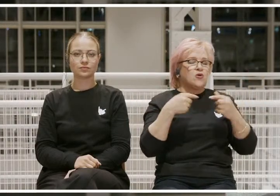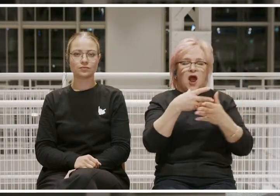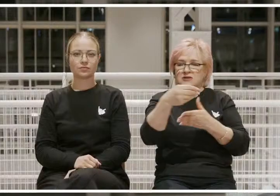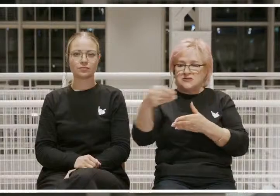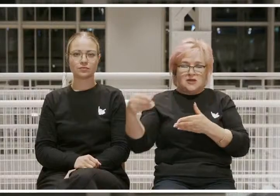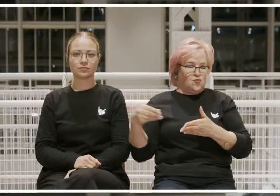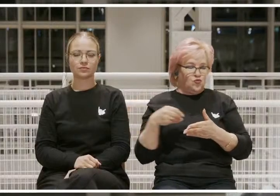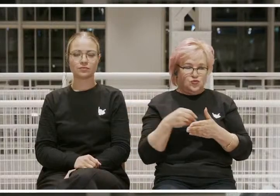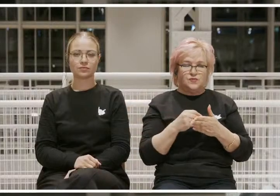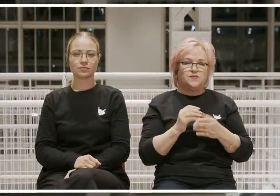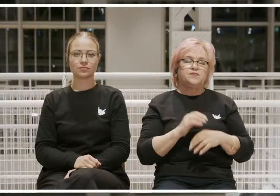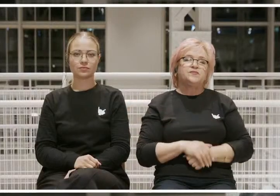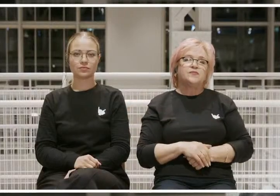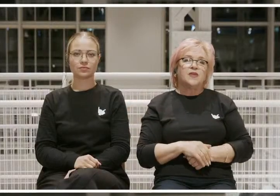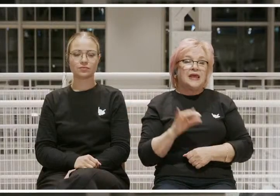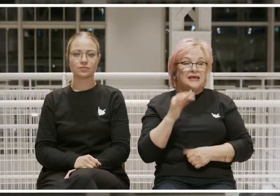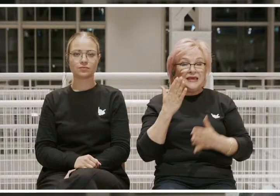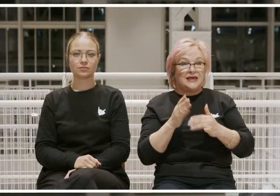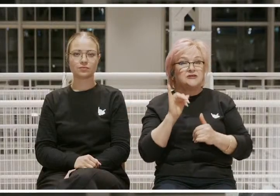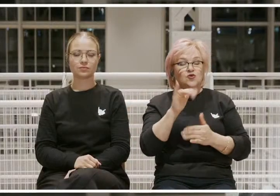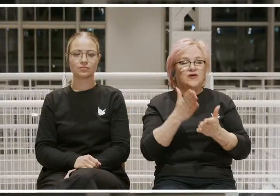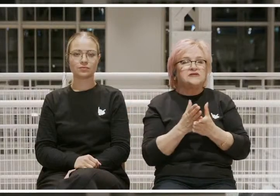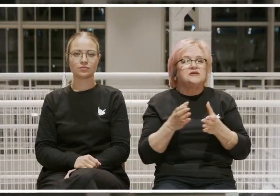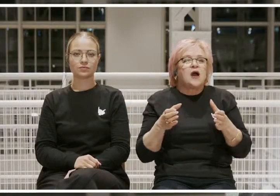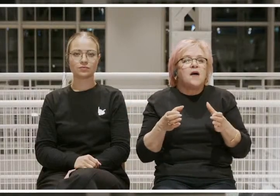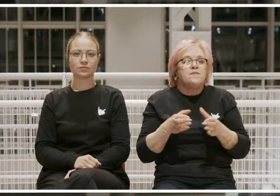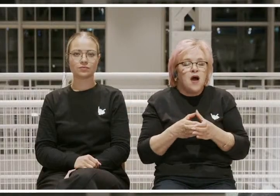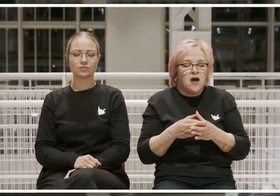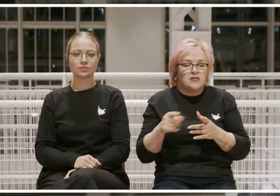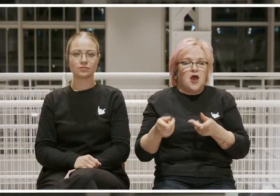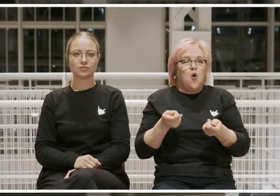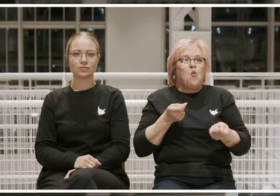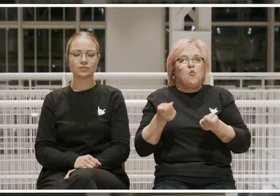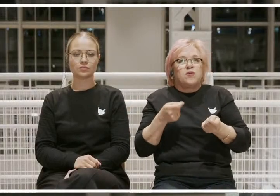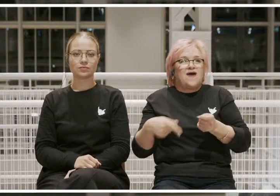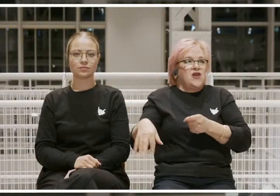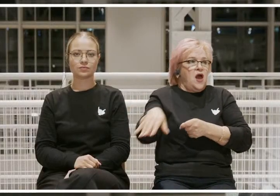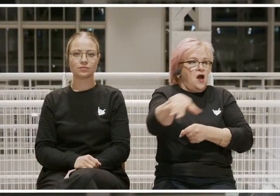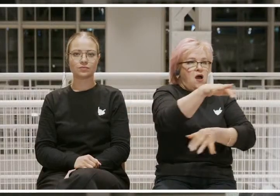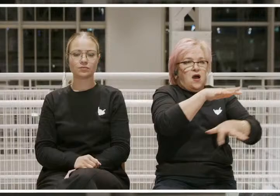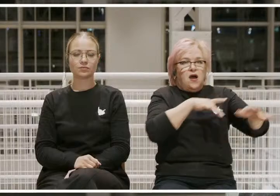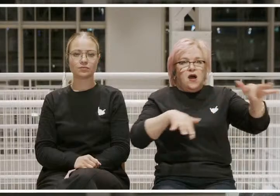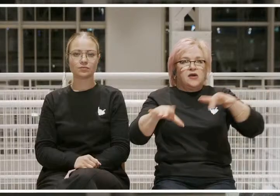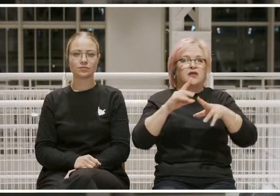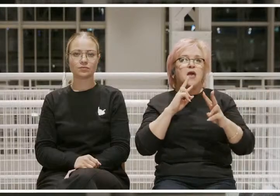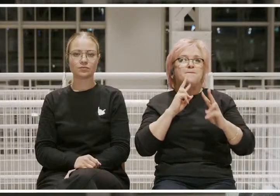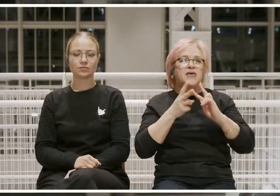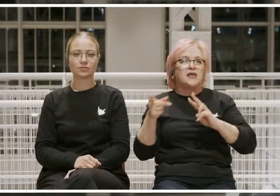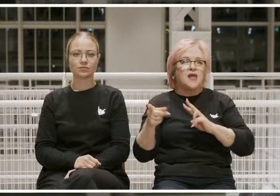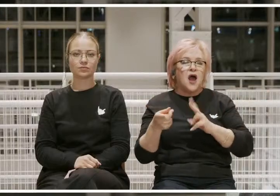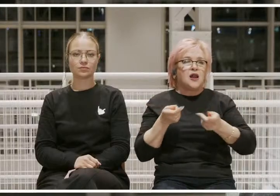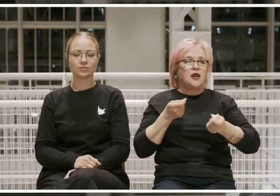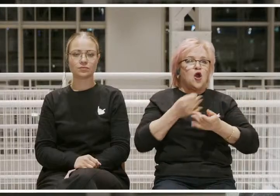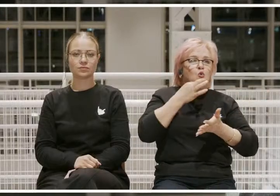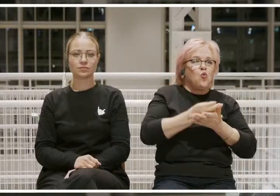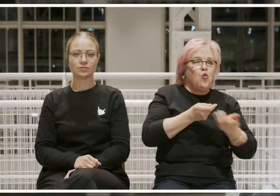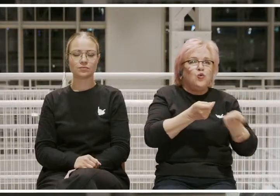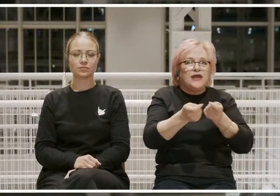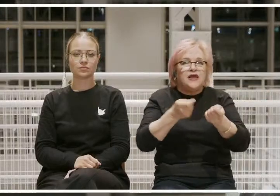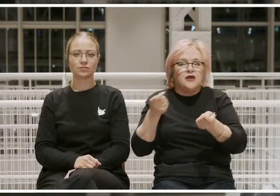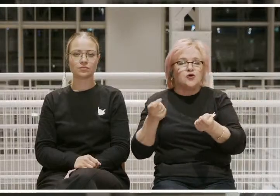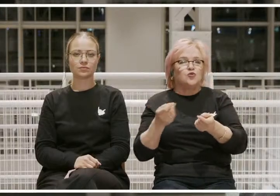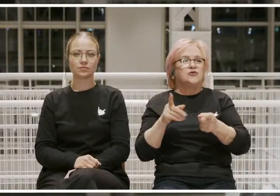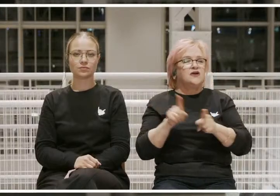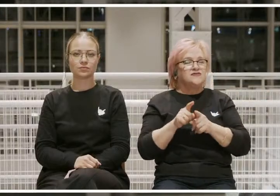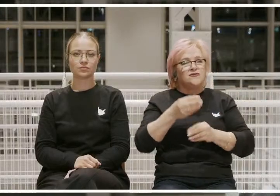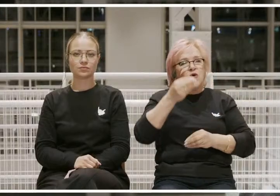a team, curating and managing Biennale, this approach to showcase that even